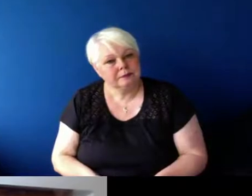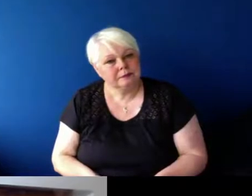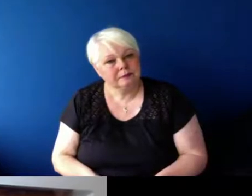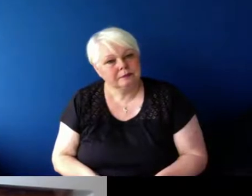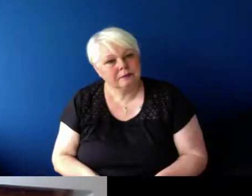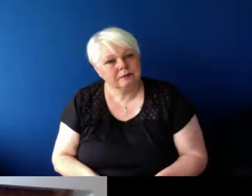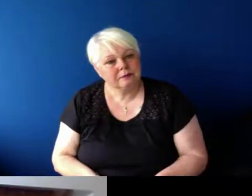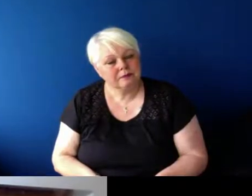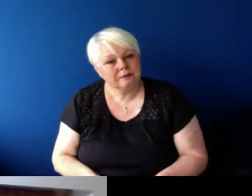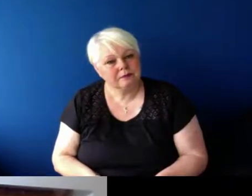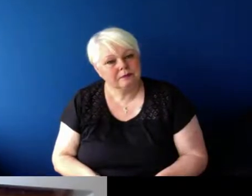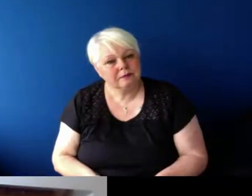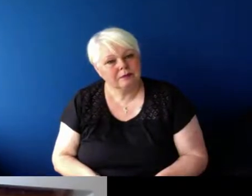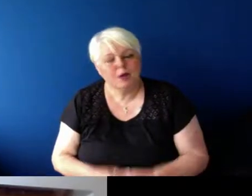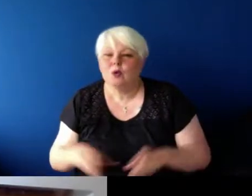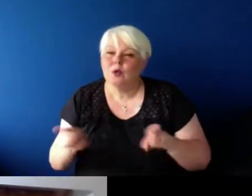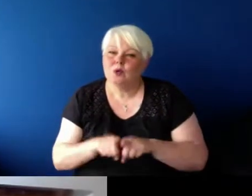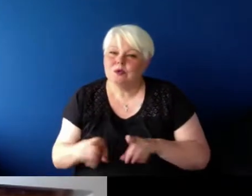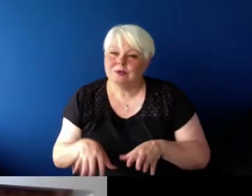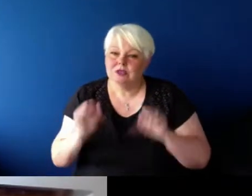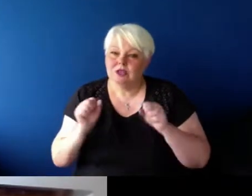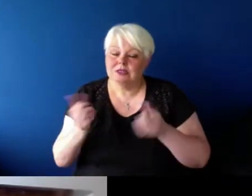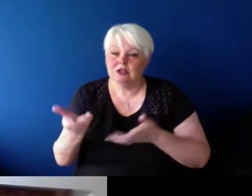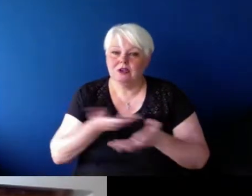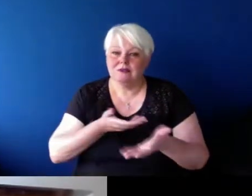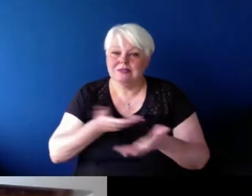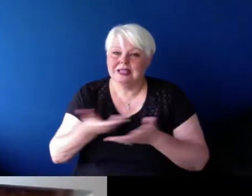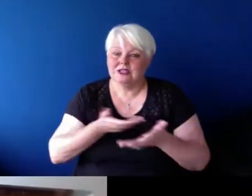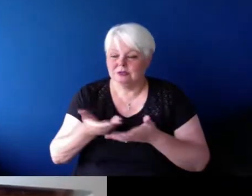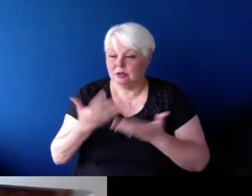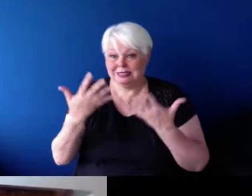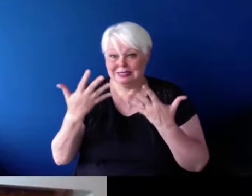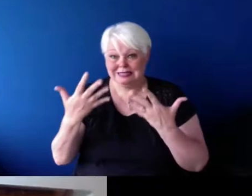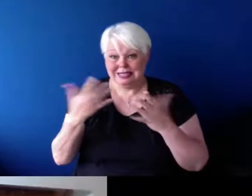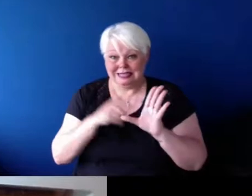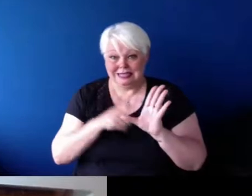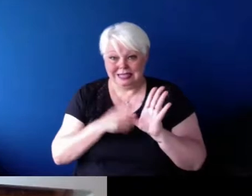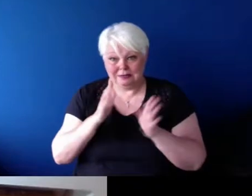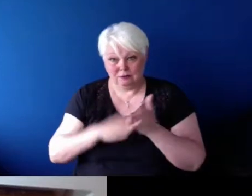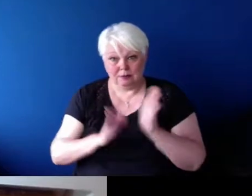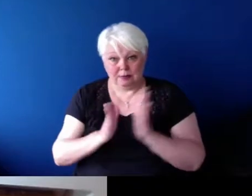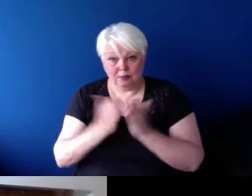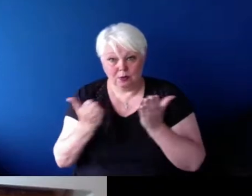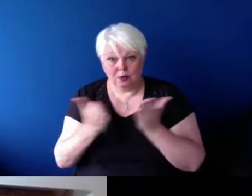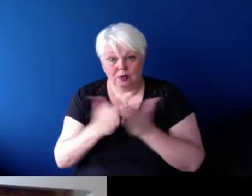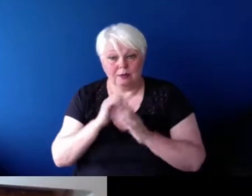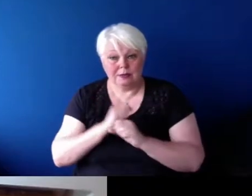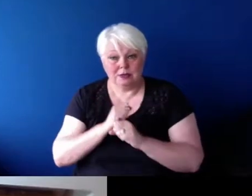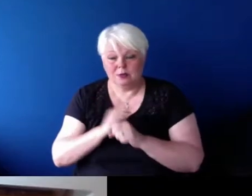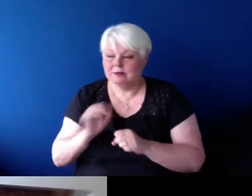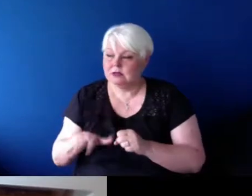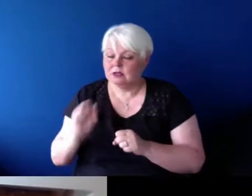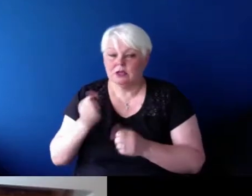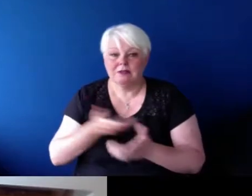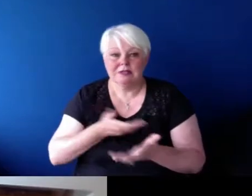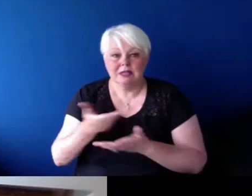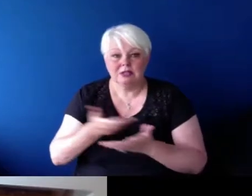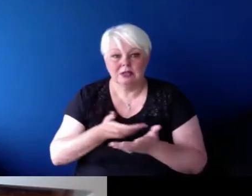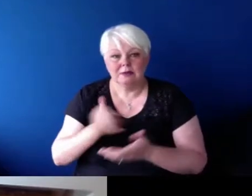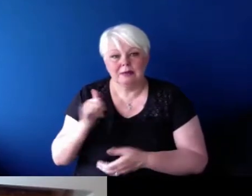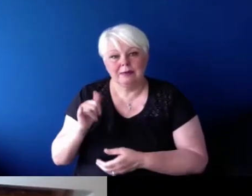we've also begun conversation about, you know, since it's 10 years since that book was written, we've begun conversation about the possibility of